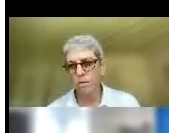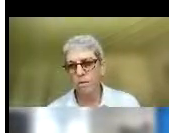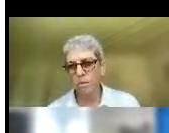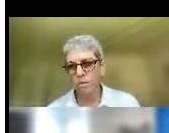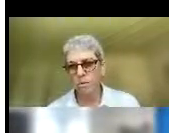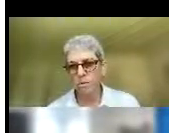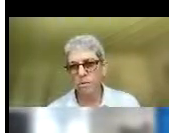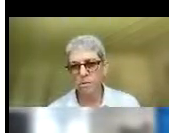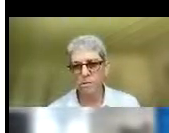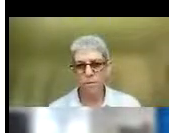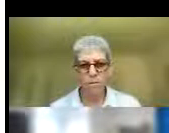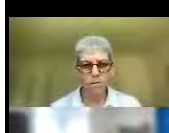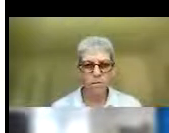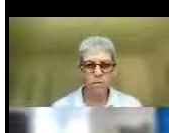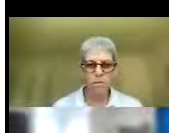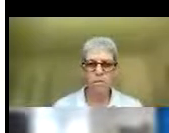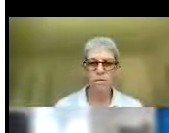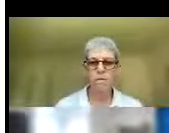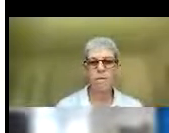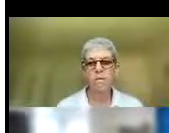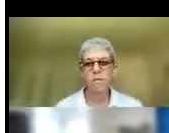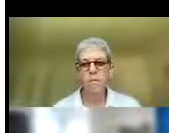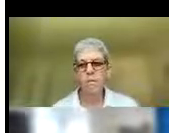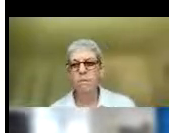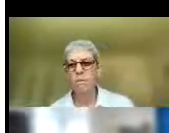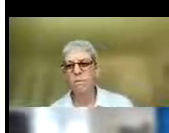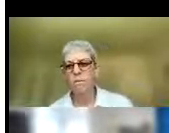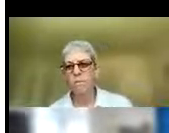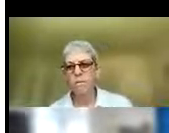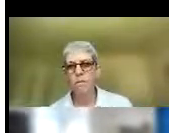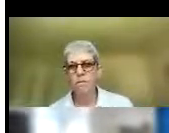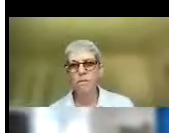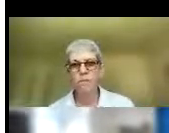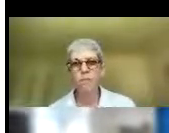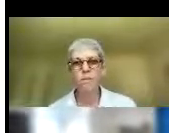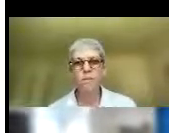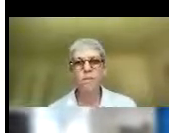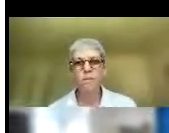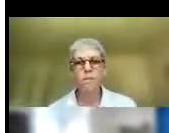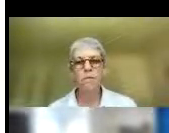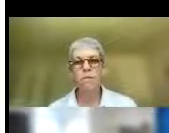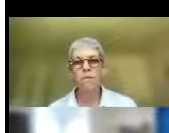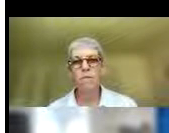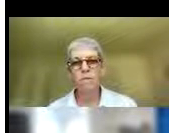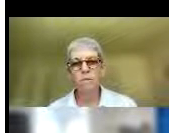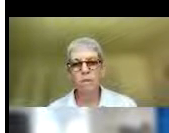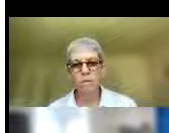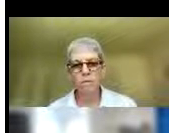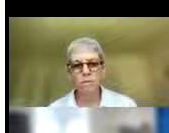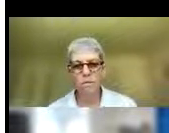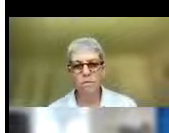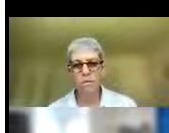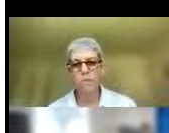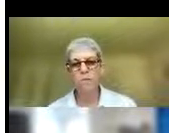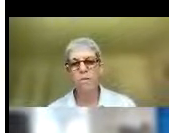Welcome everyone to Tools for Comprehensive Prevention Planning, the Capacity Assessment, brought to you by the California Department